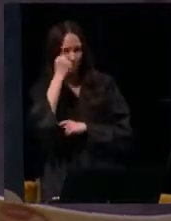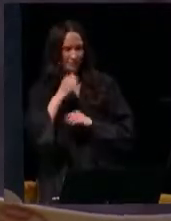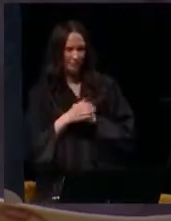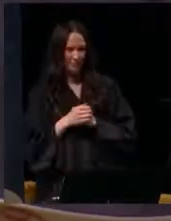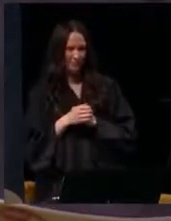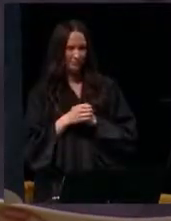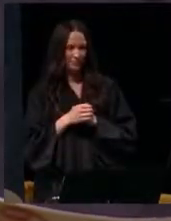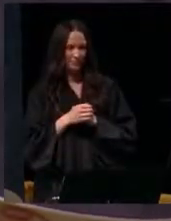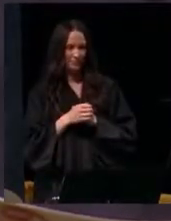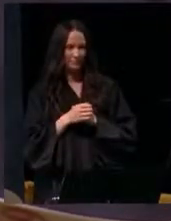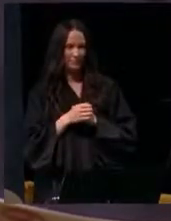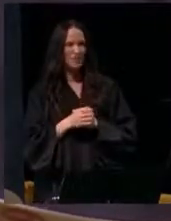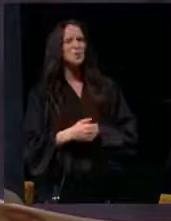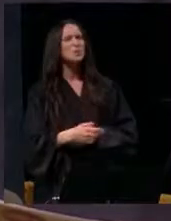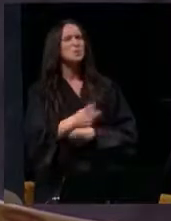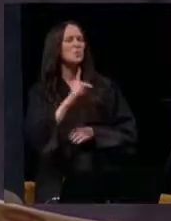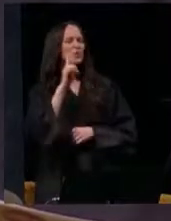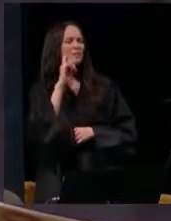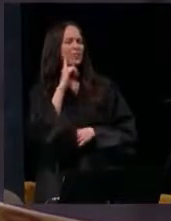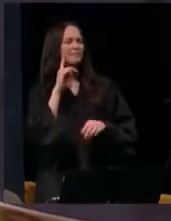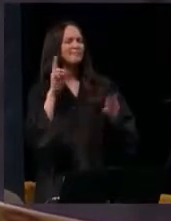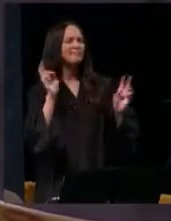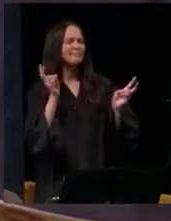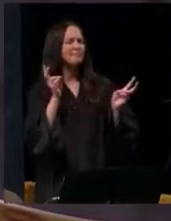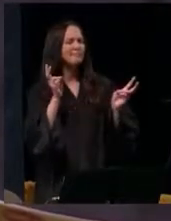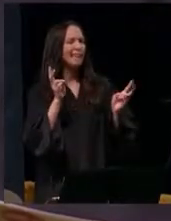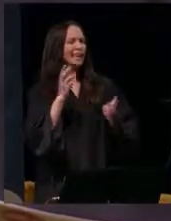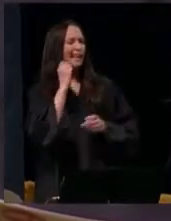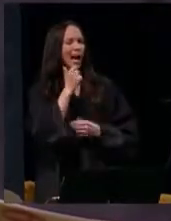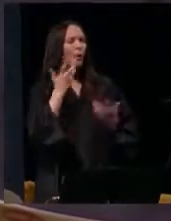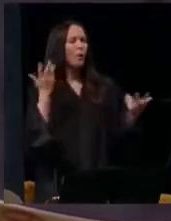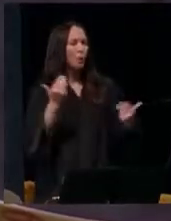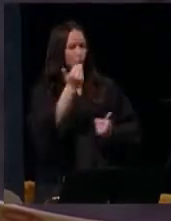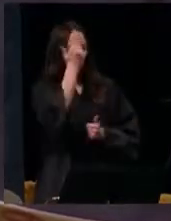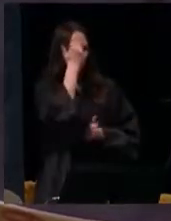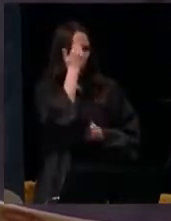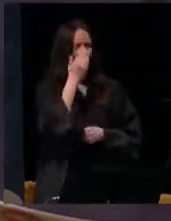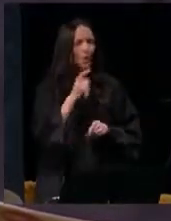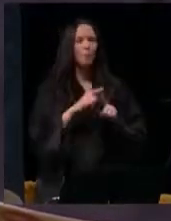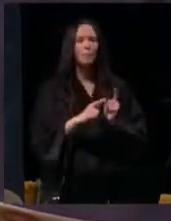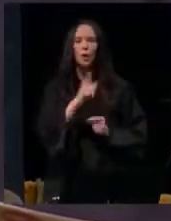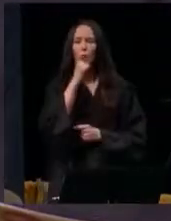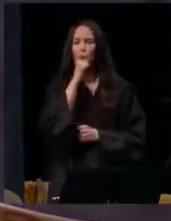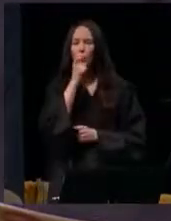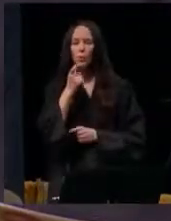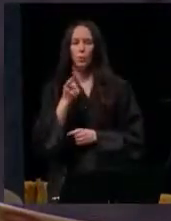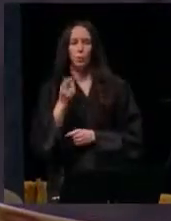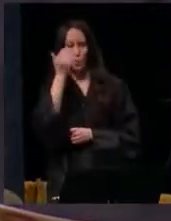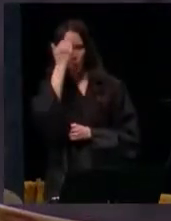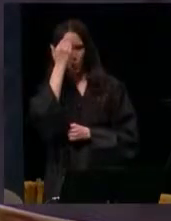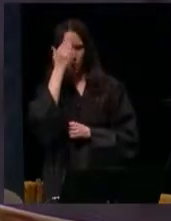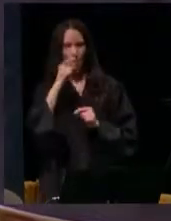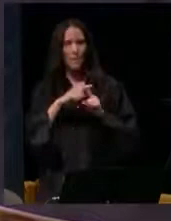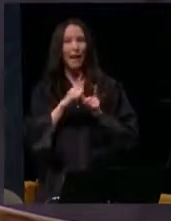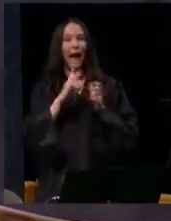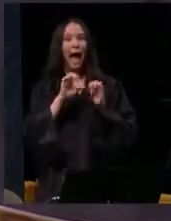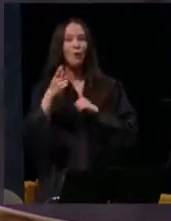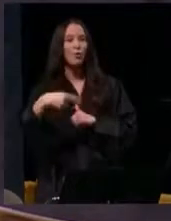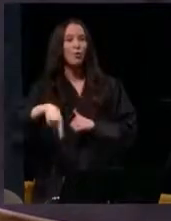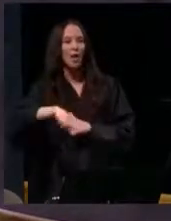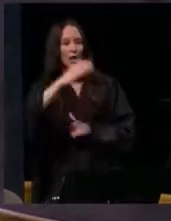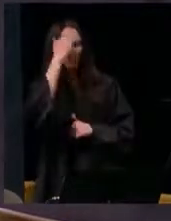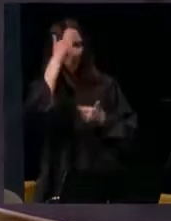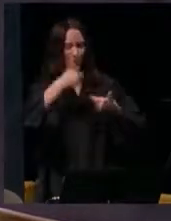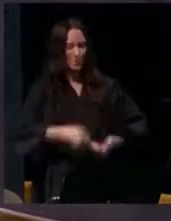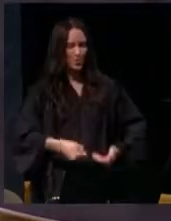all heard the saying, it's not what you know, it's who you know. I'd like to add that it's also how they know you. Your